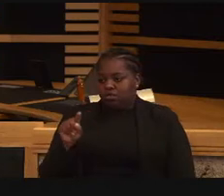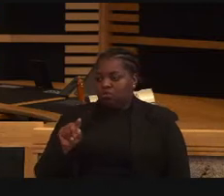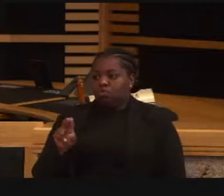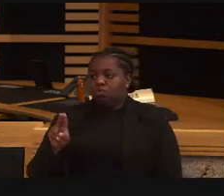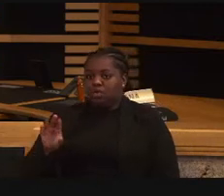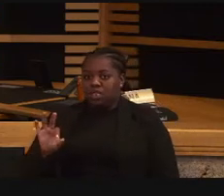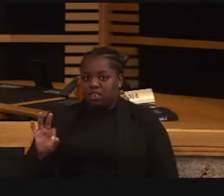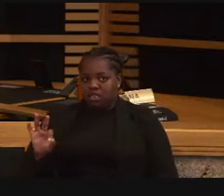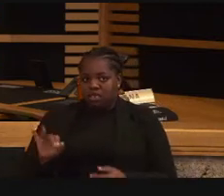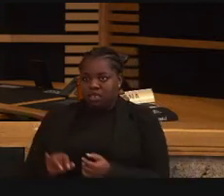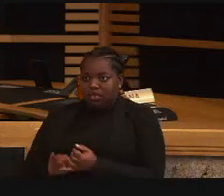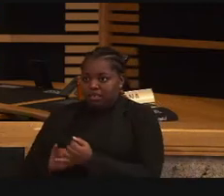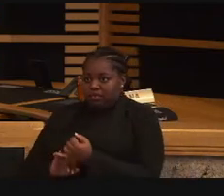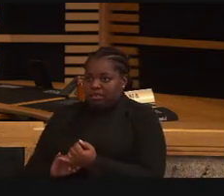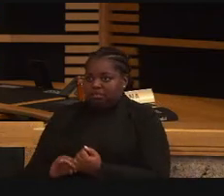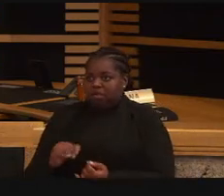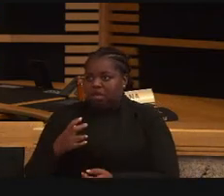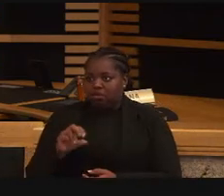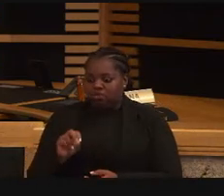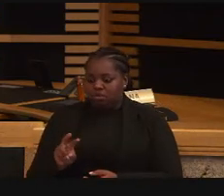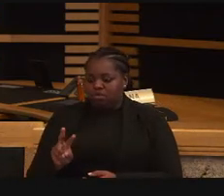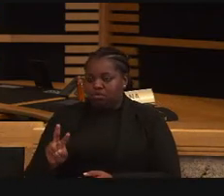23rd September